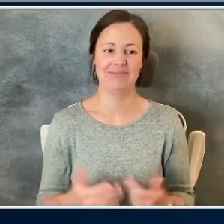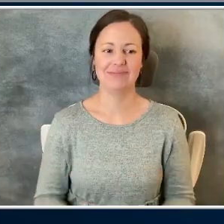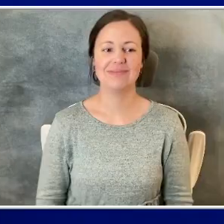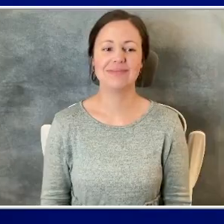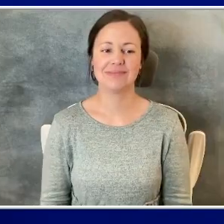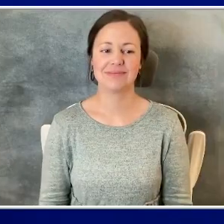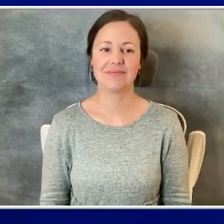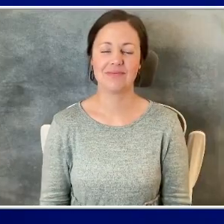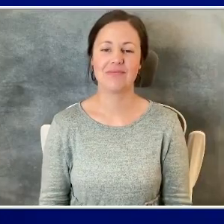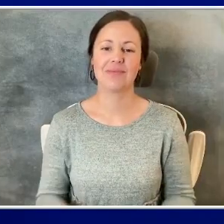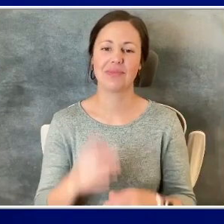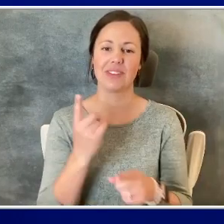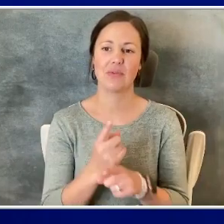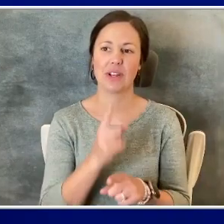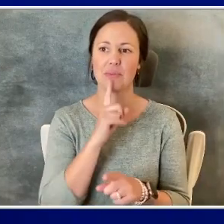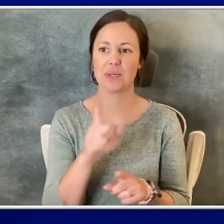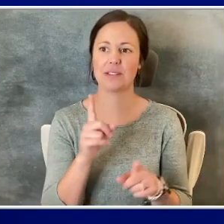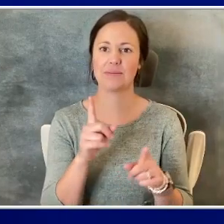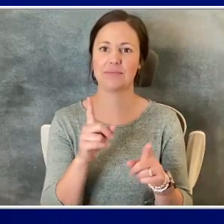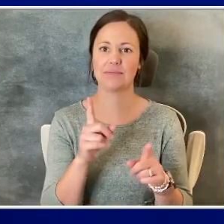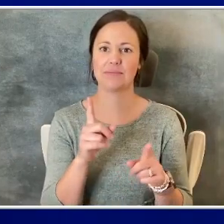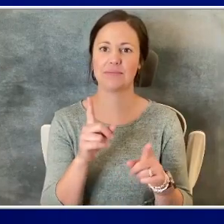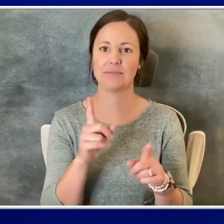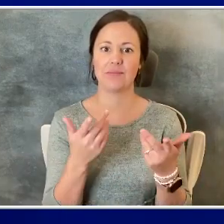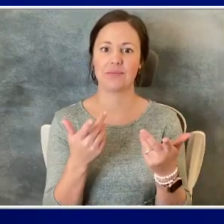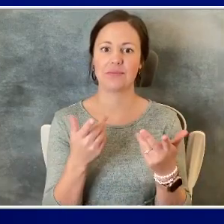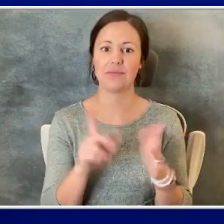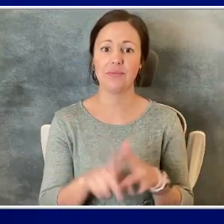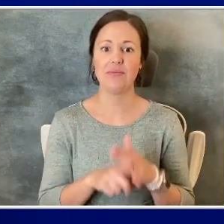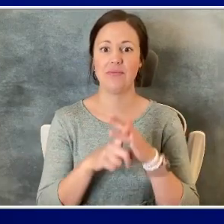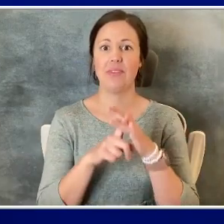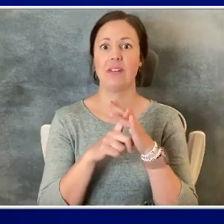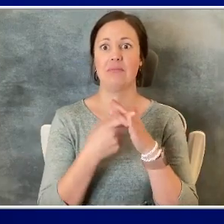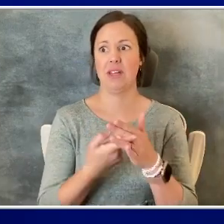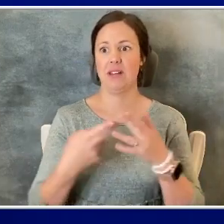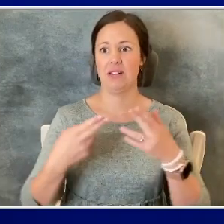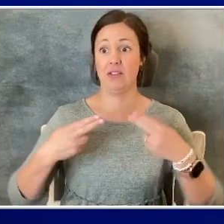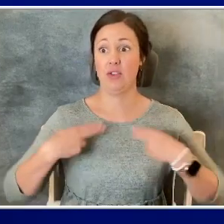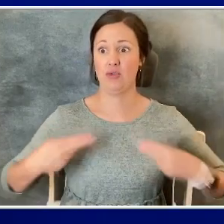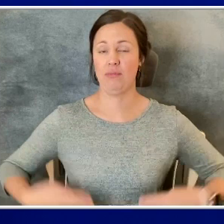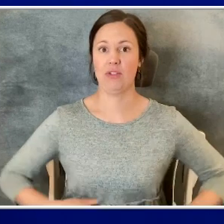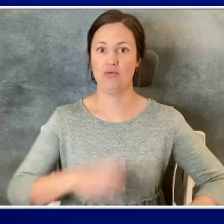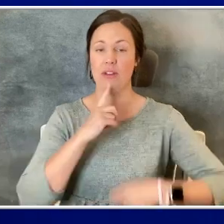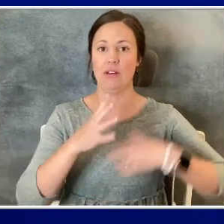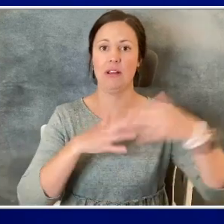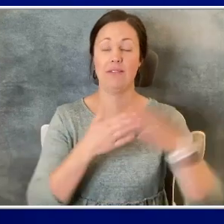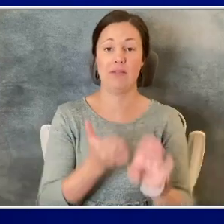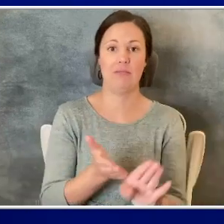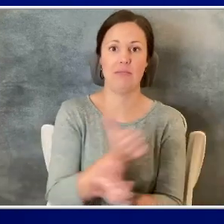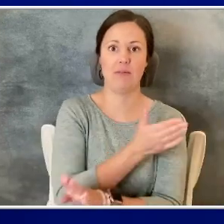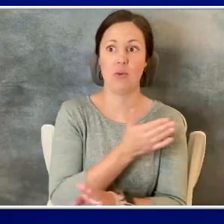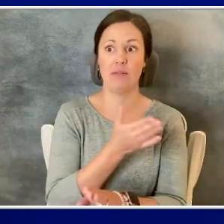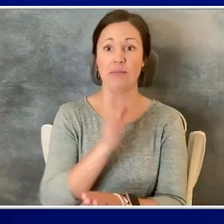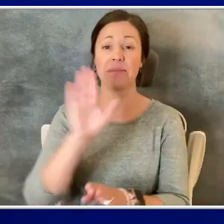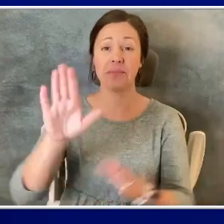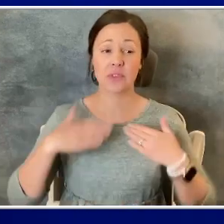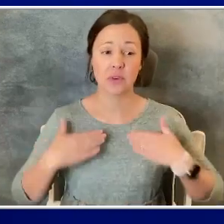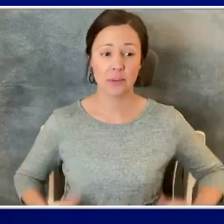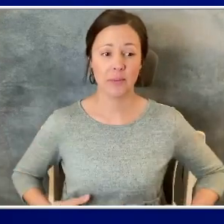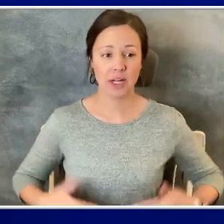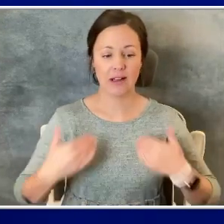the beginning of the age of humans, even before that, your body has a way